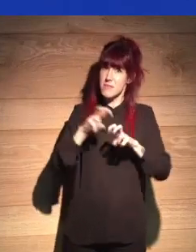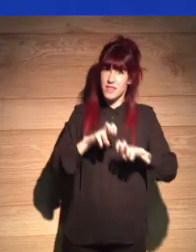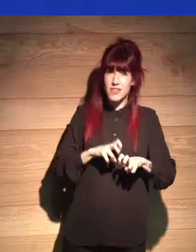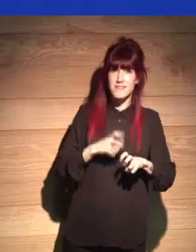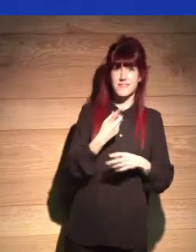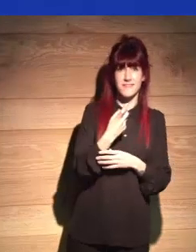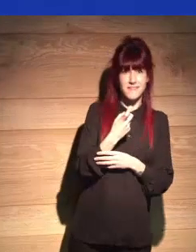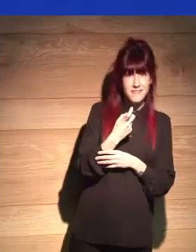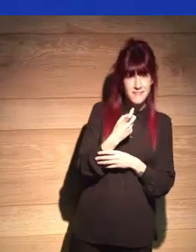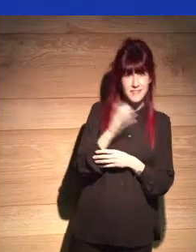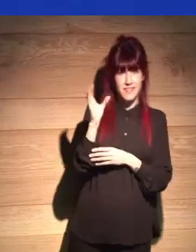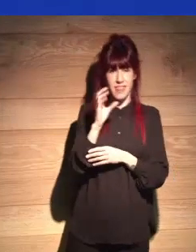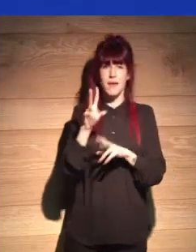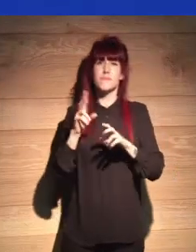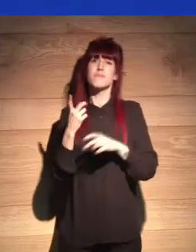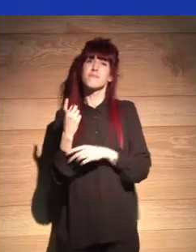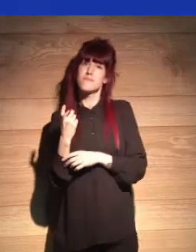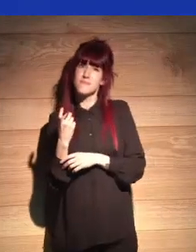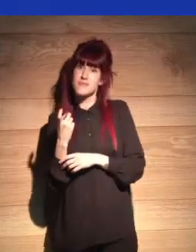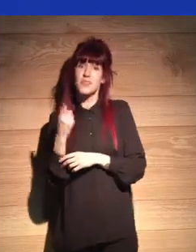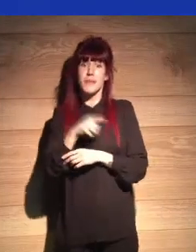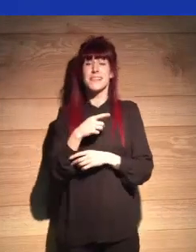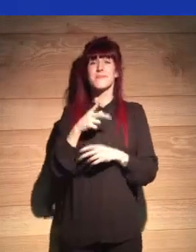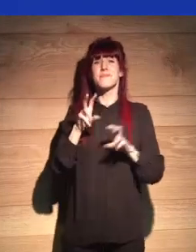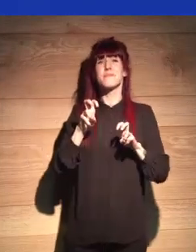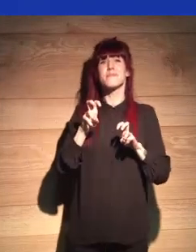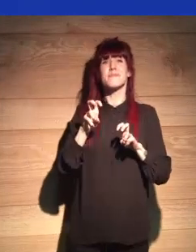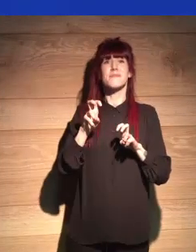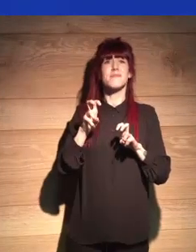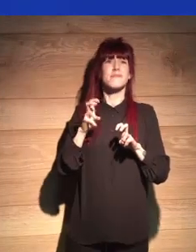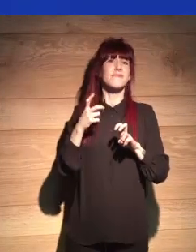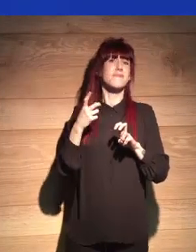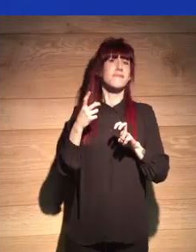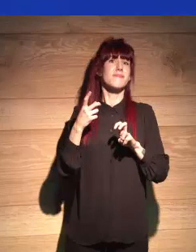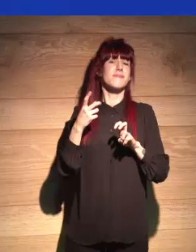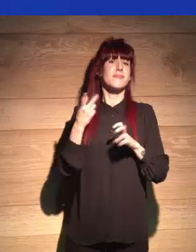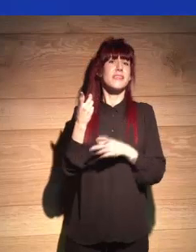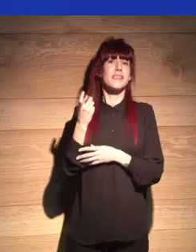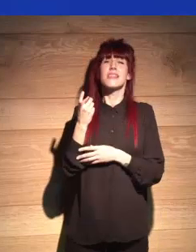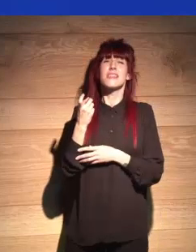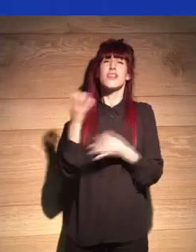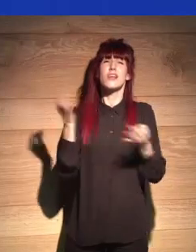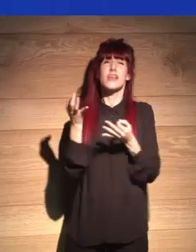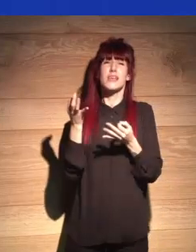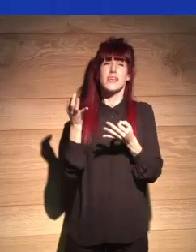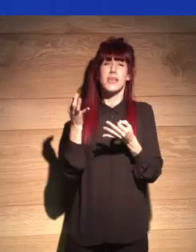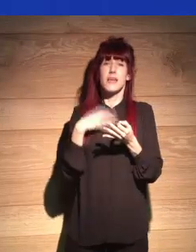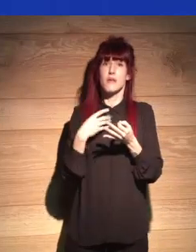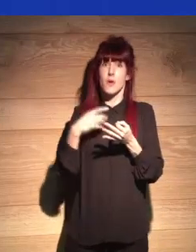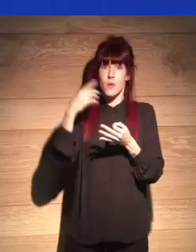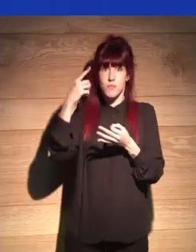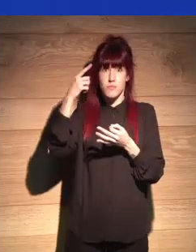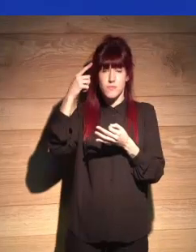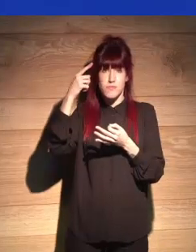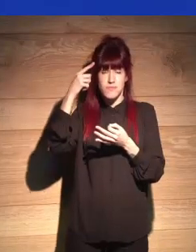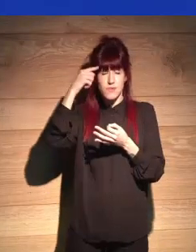research is necessary, science is necessary, but it's also necessary that that knowledge